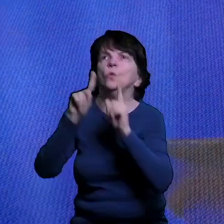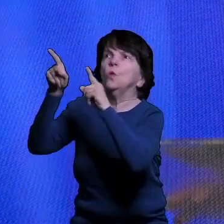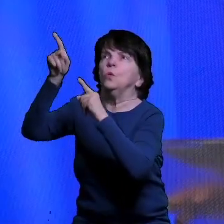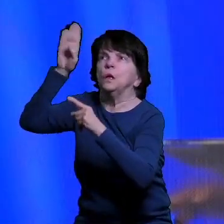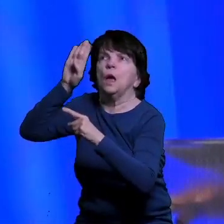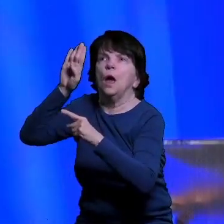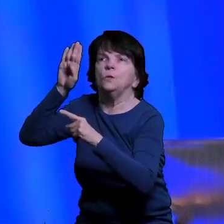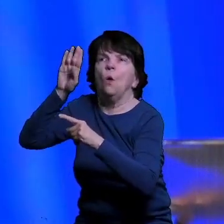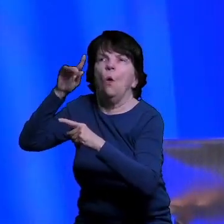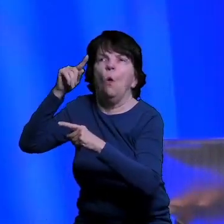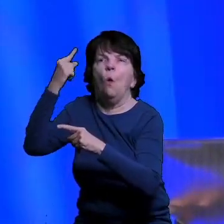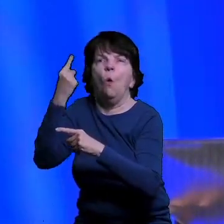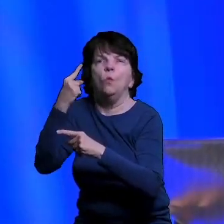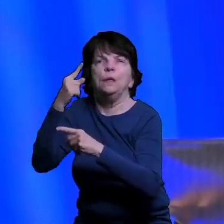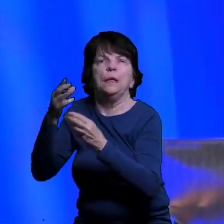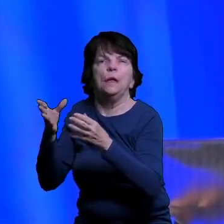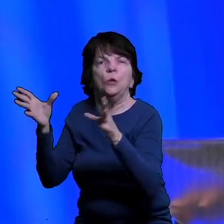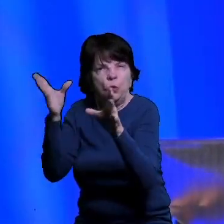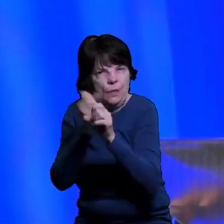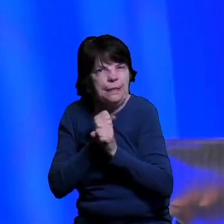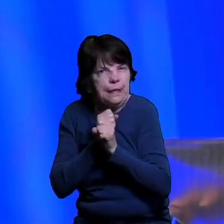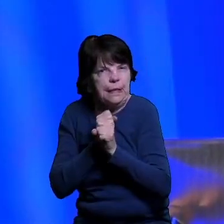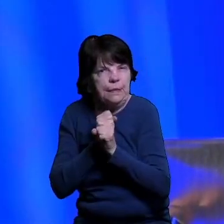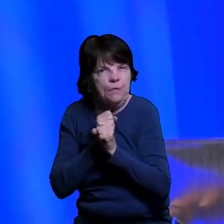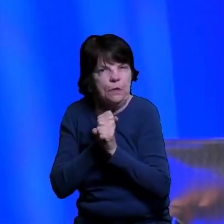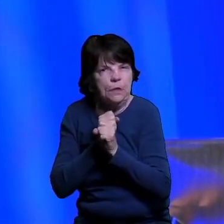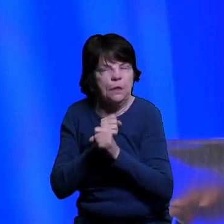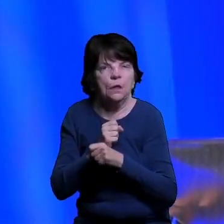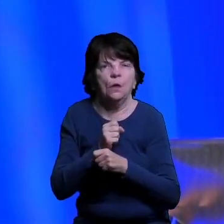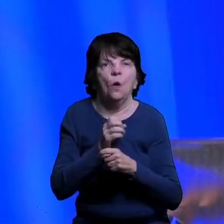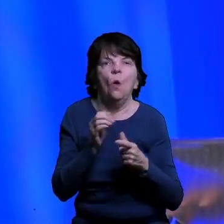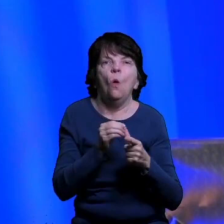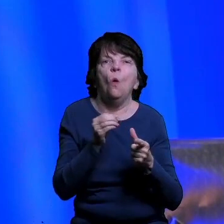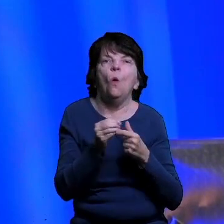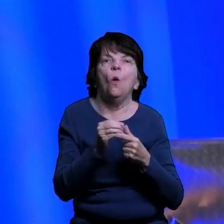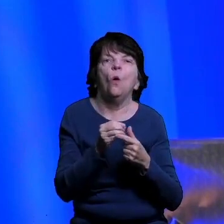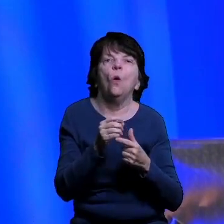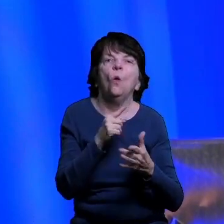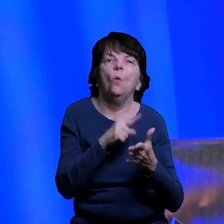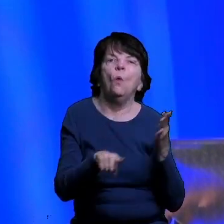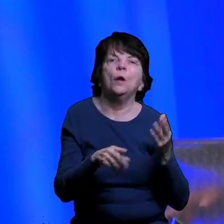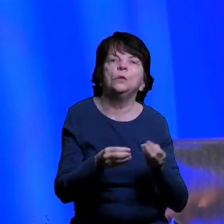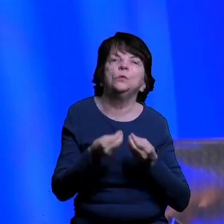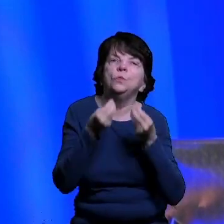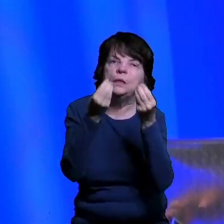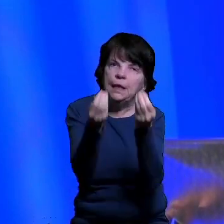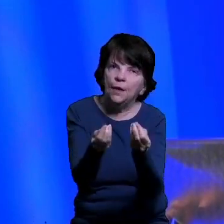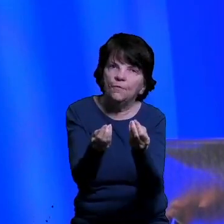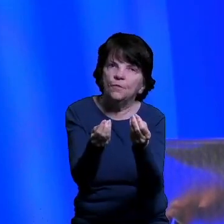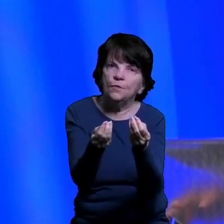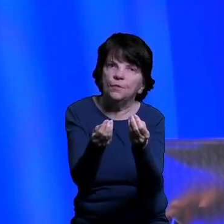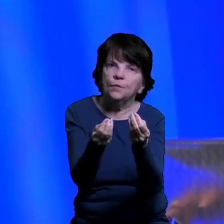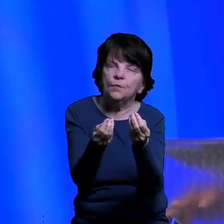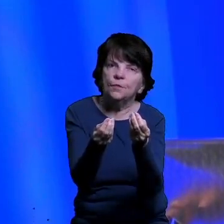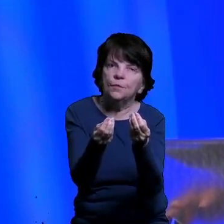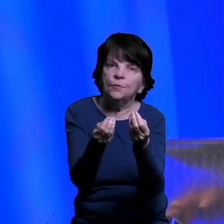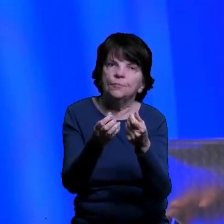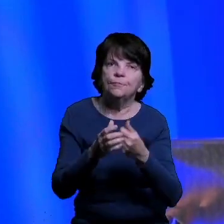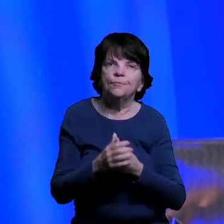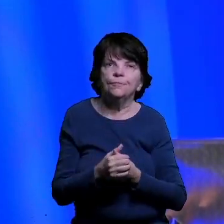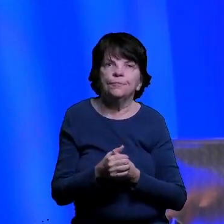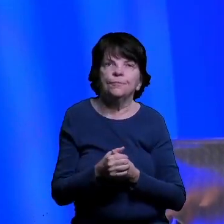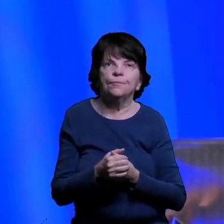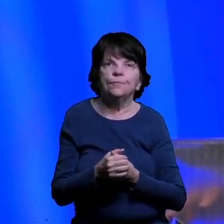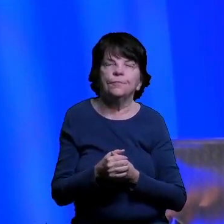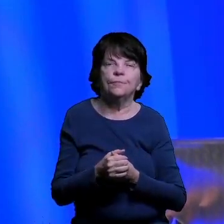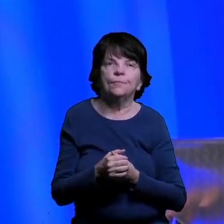Or are there times where you also come to the Lord for what you can give? God's not only looking for what you're